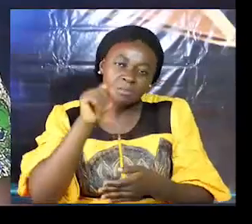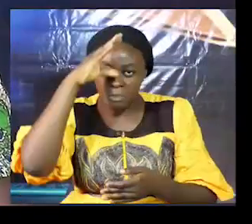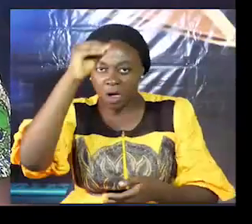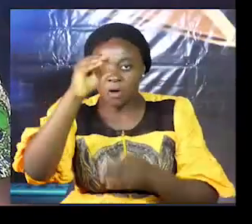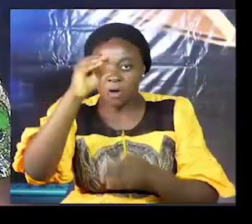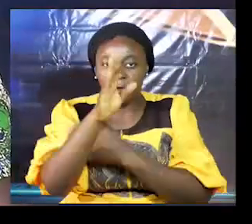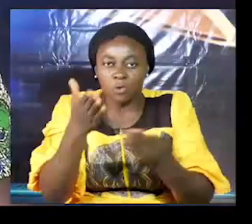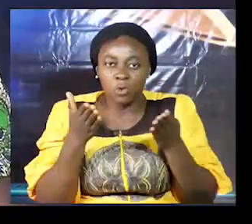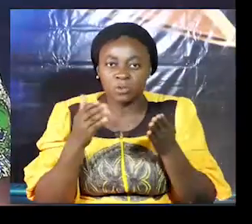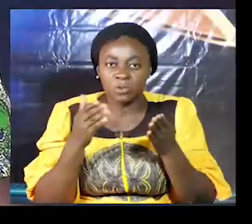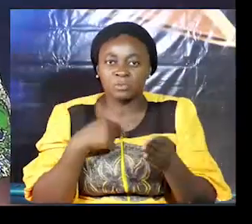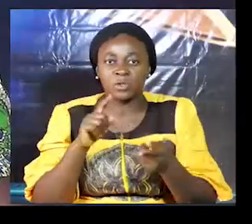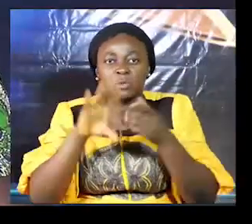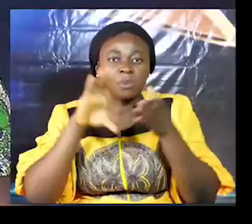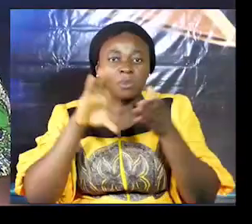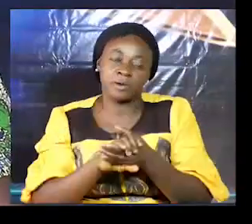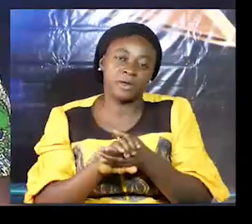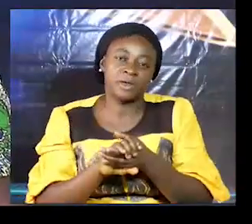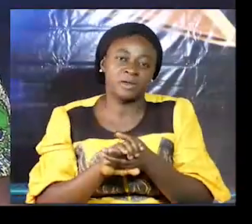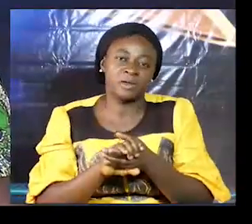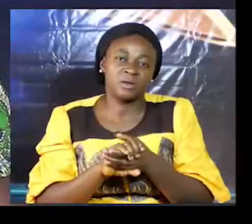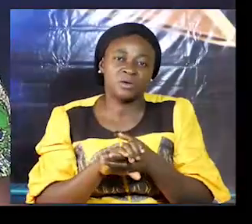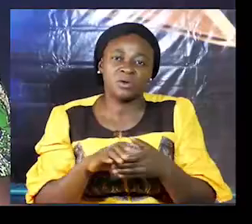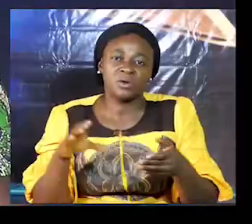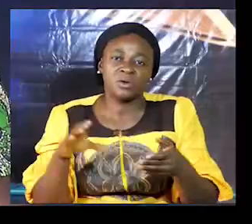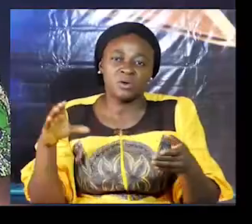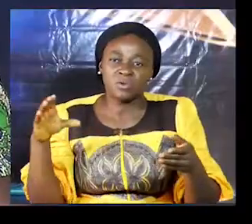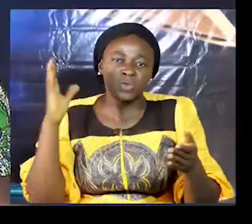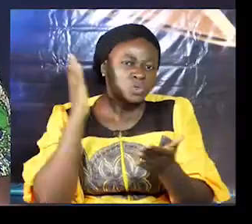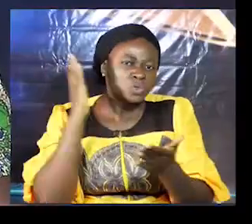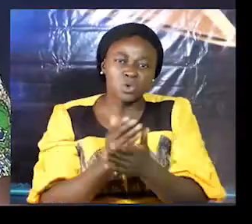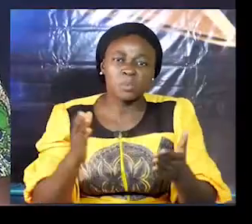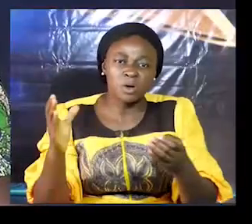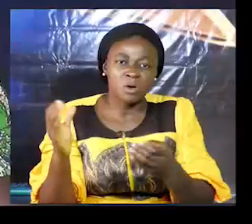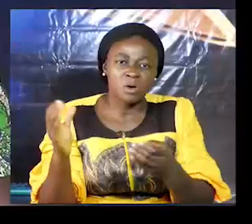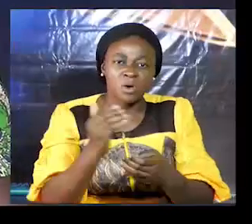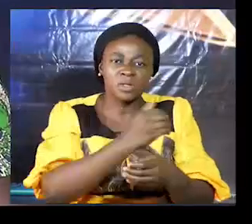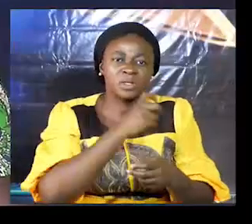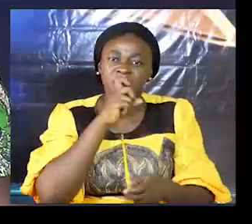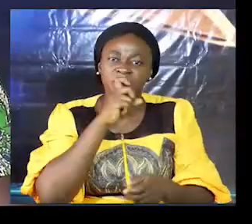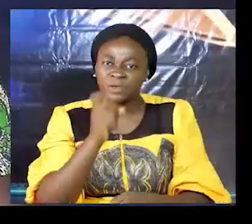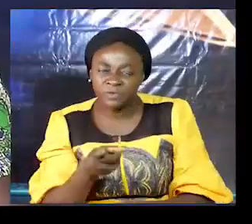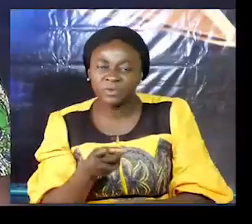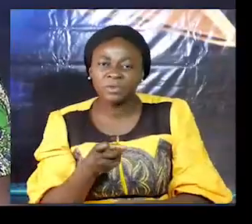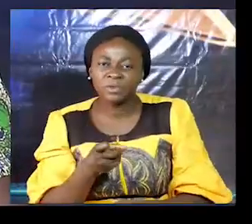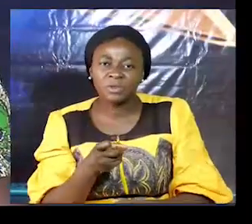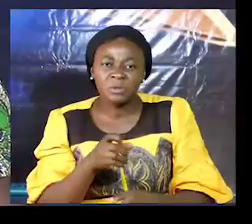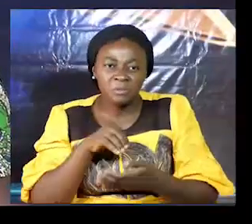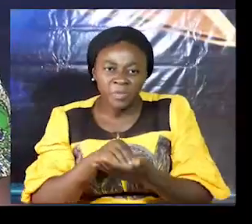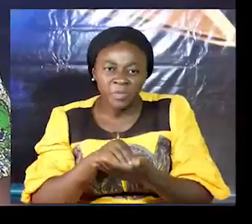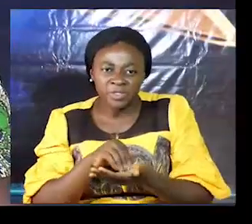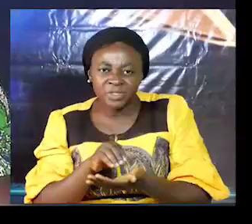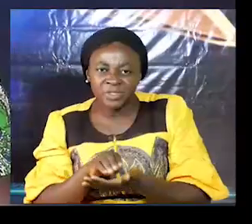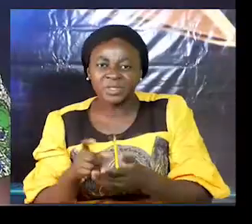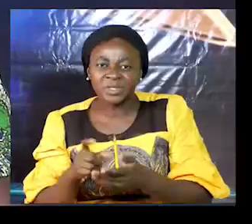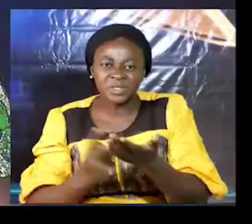collecting gifts, shun unnecessary communication, sending and exchanging text messages, discussing intimate issues